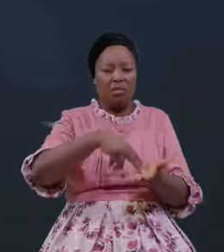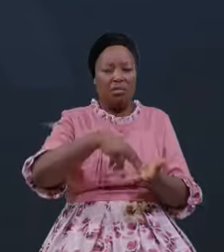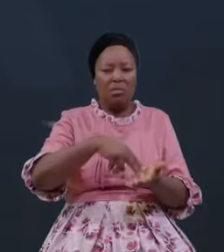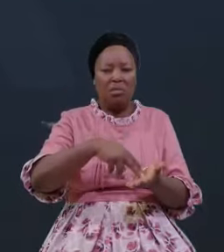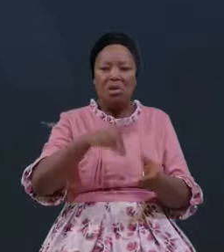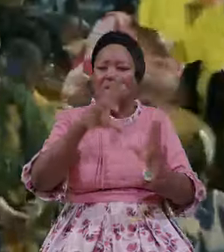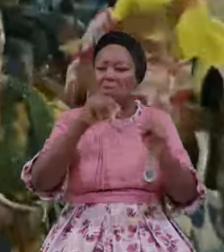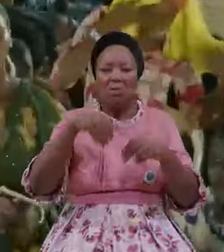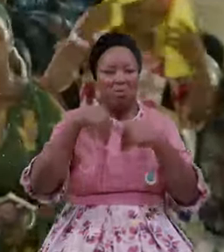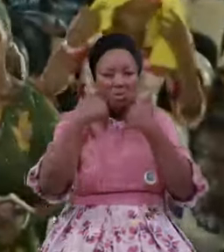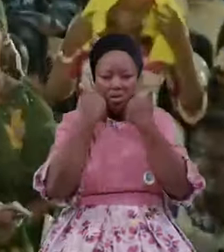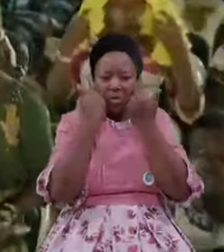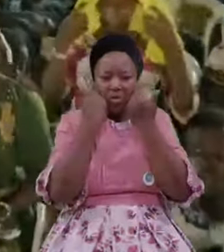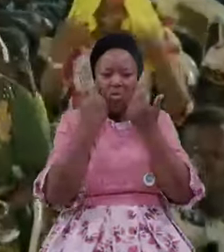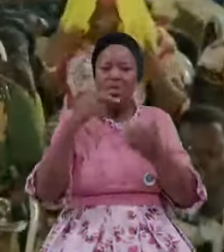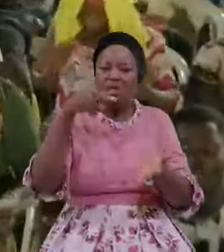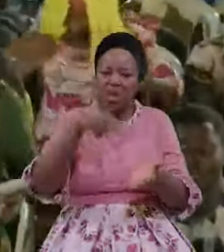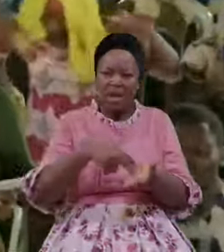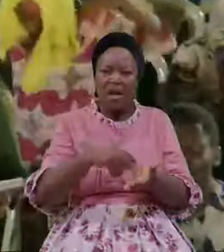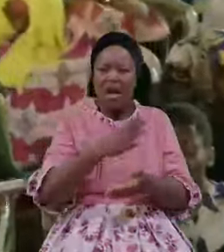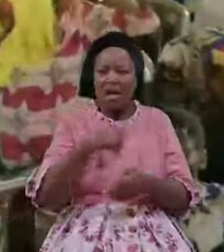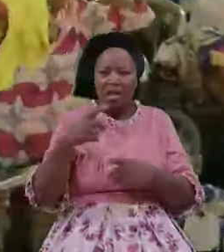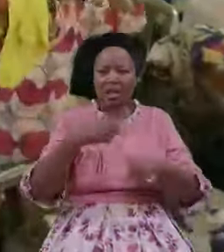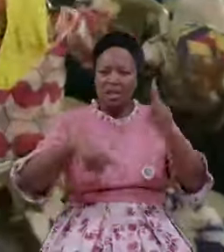Stand up and say, I